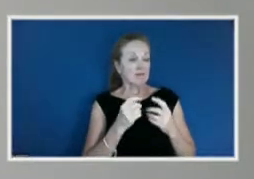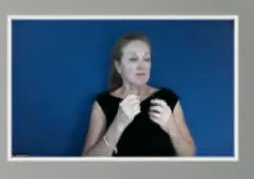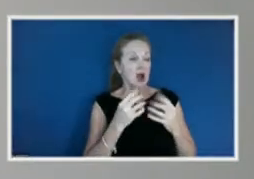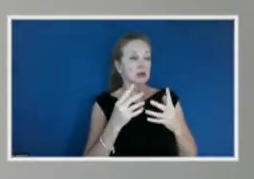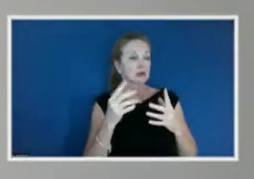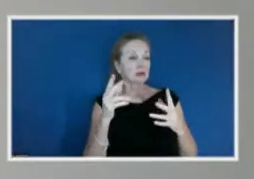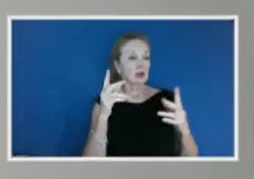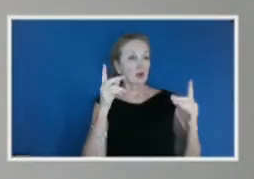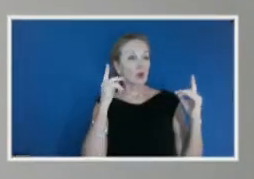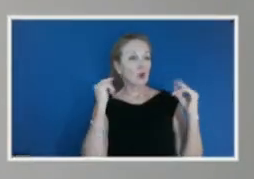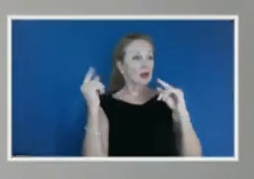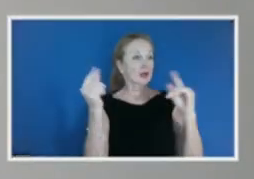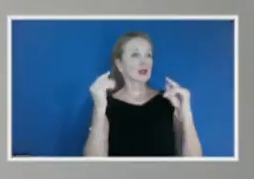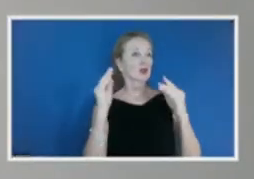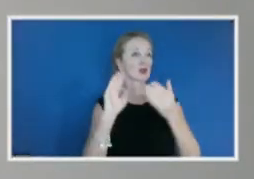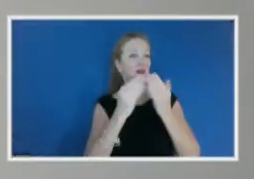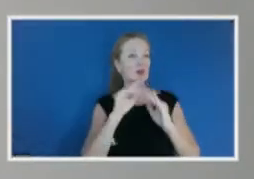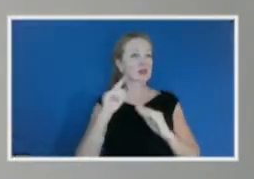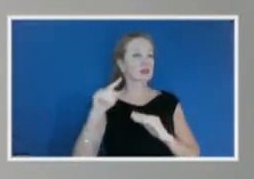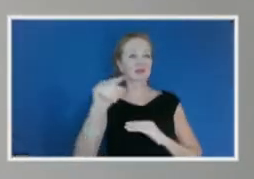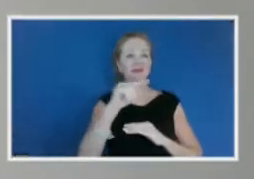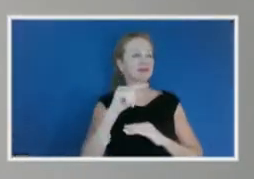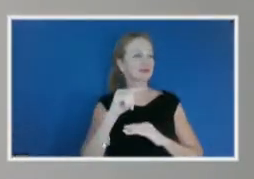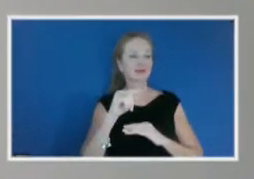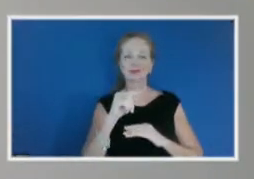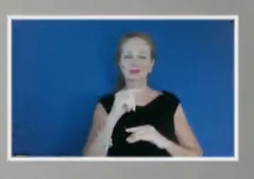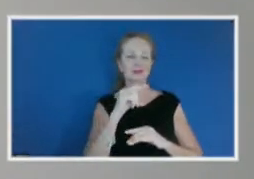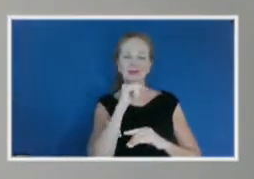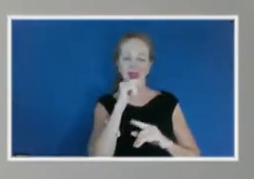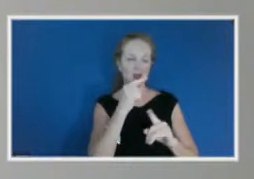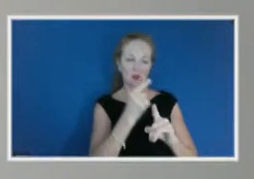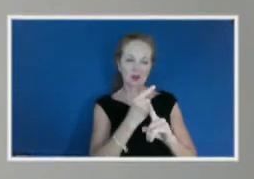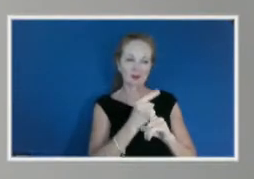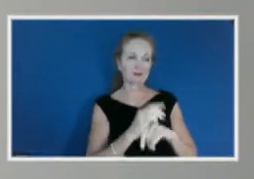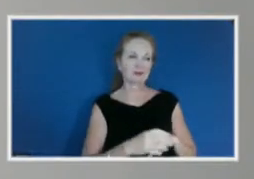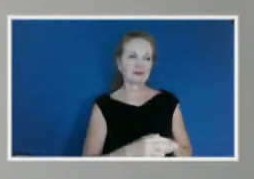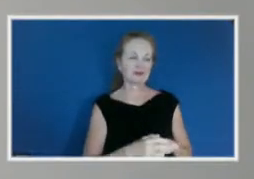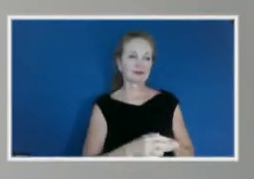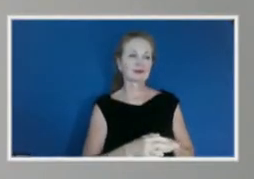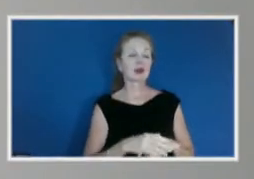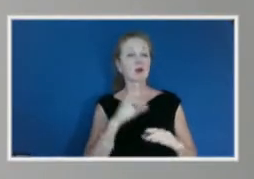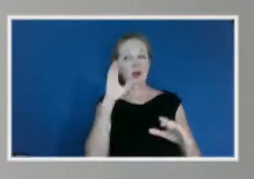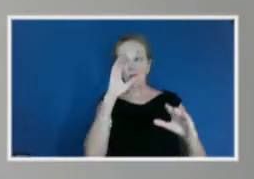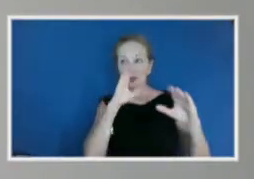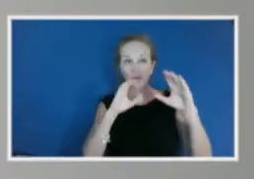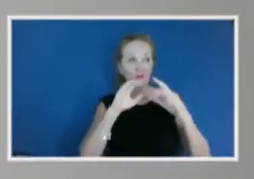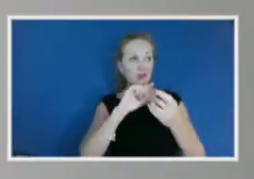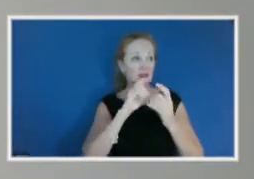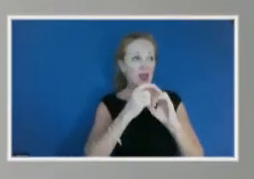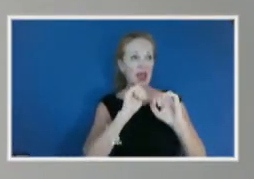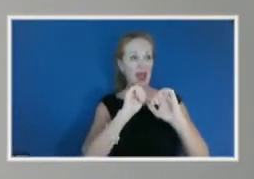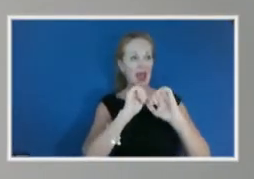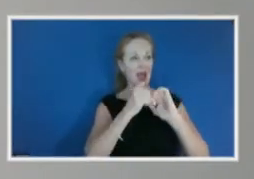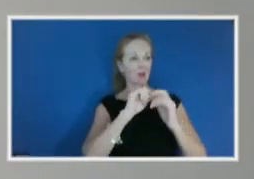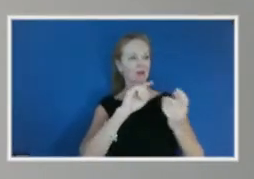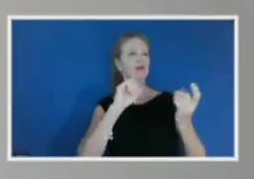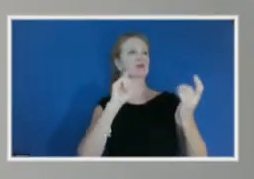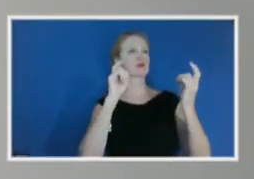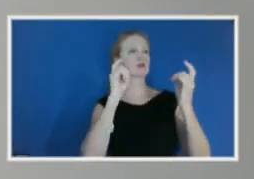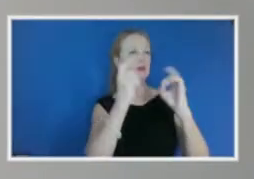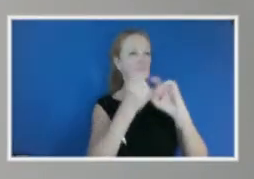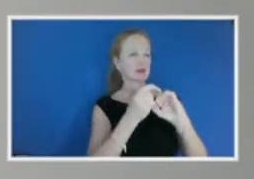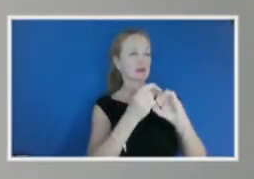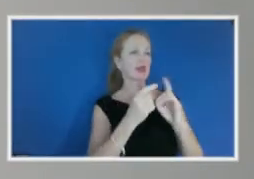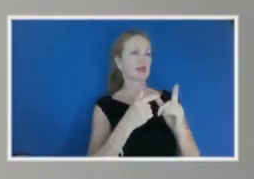public is incorrect as far as what we are looking at for the changes and how we implemented those changes. So quite